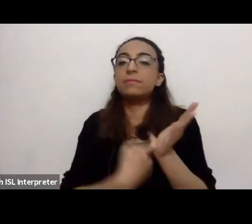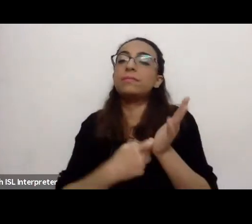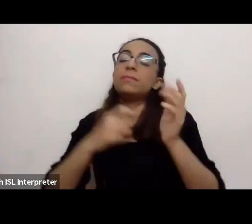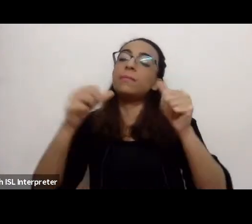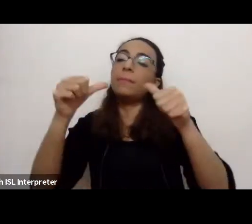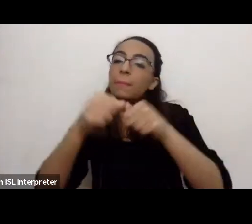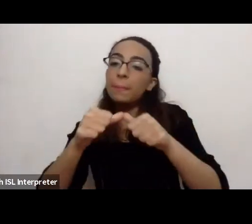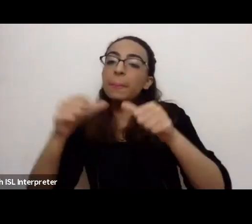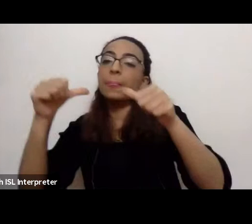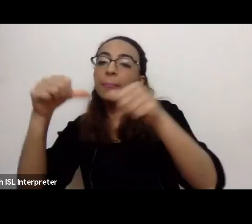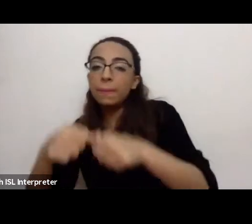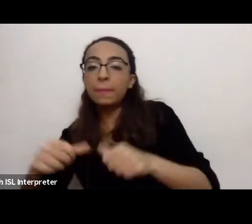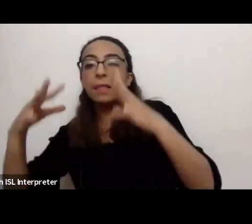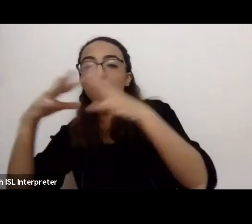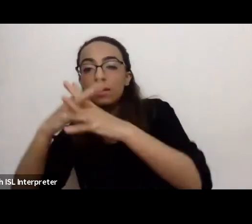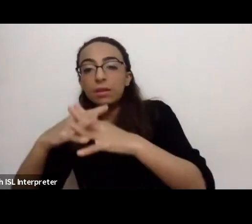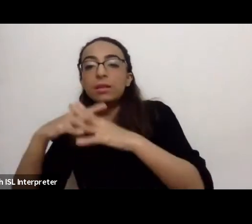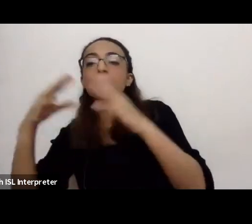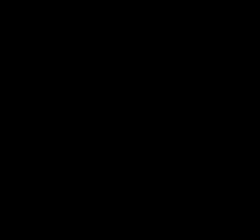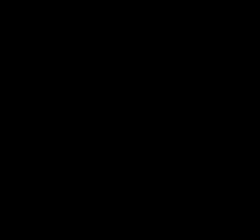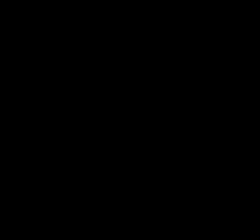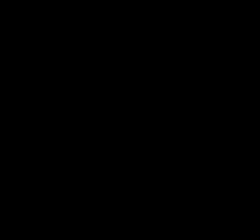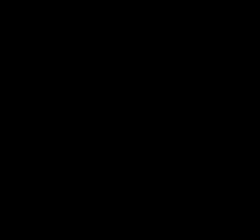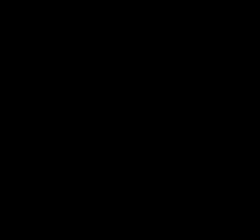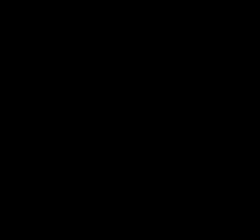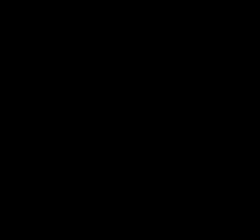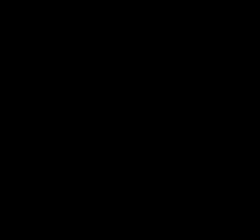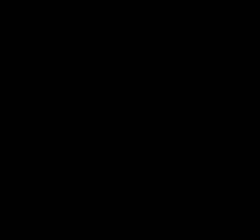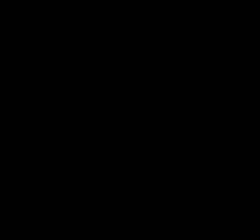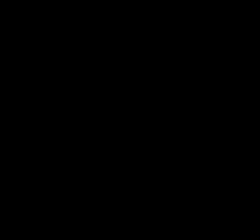Workshop by Women with Disability.